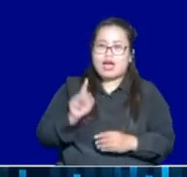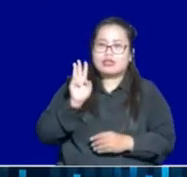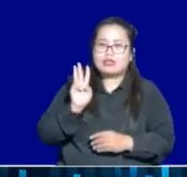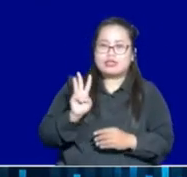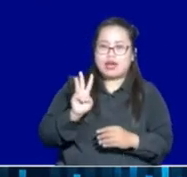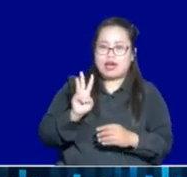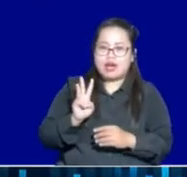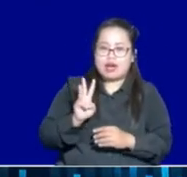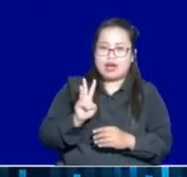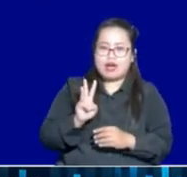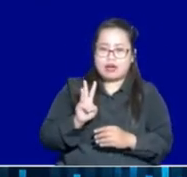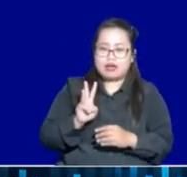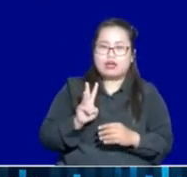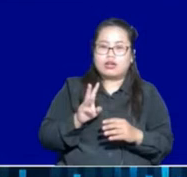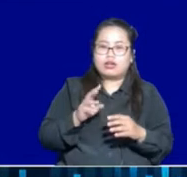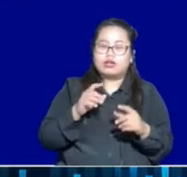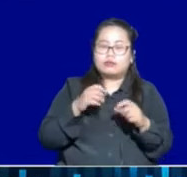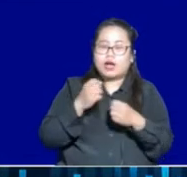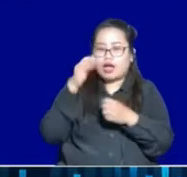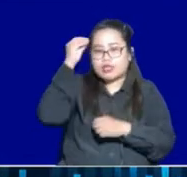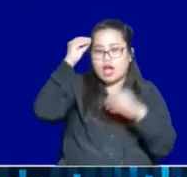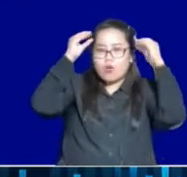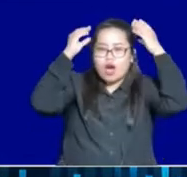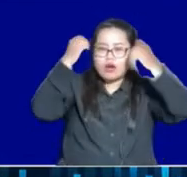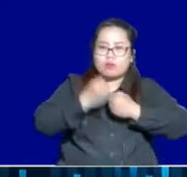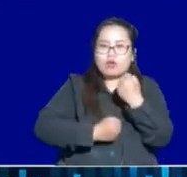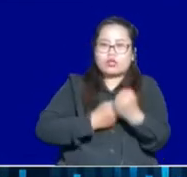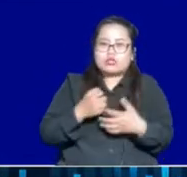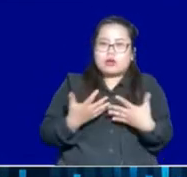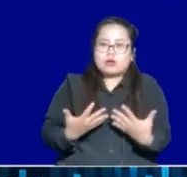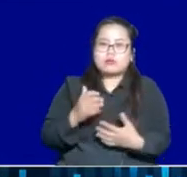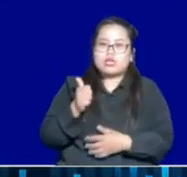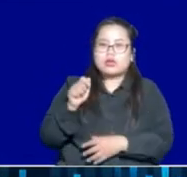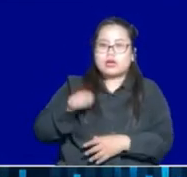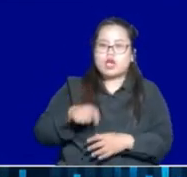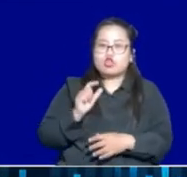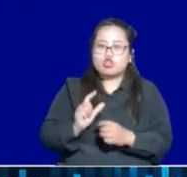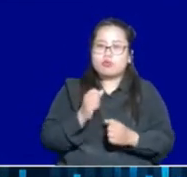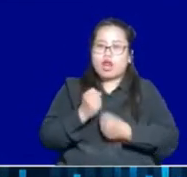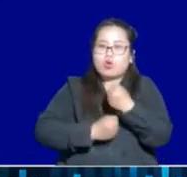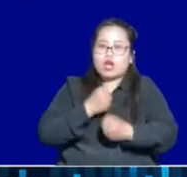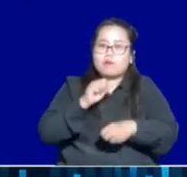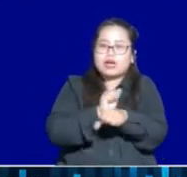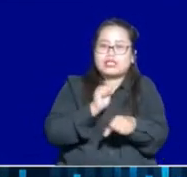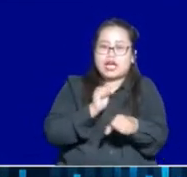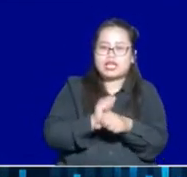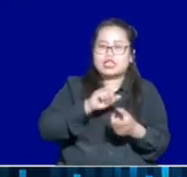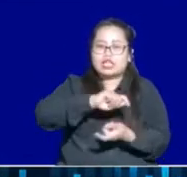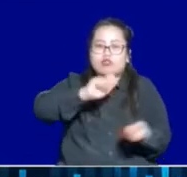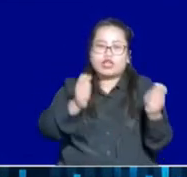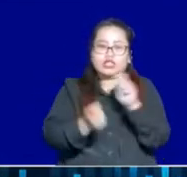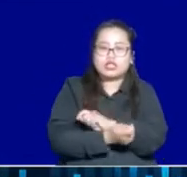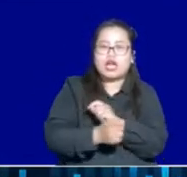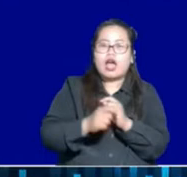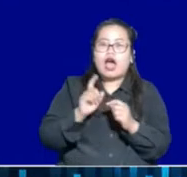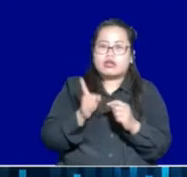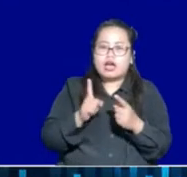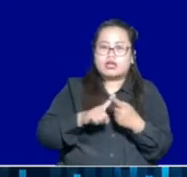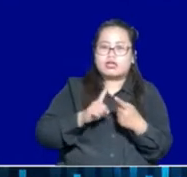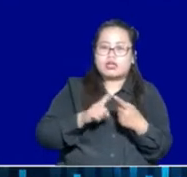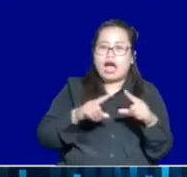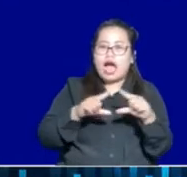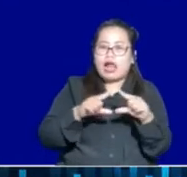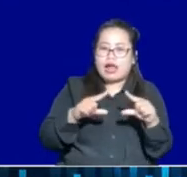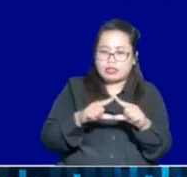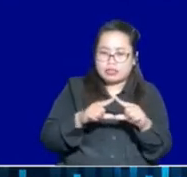use for the purpose of transforming the world. It takes three forms. It takes the form of tools, machines, materials